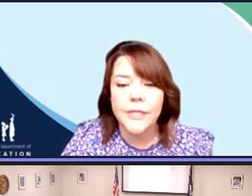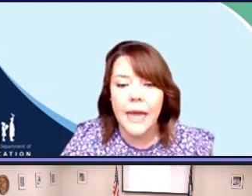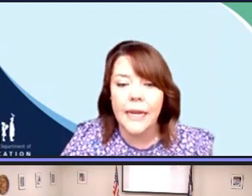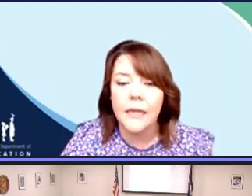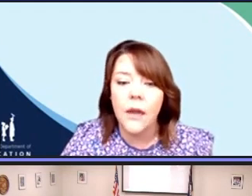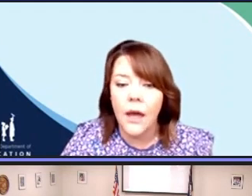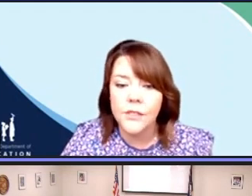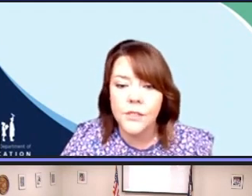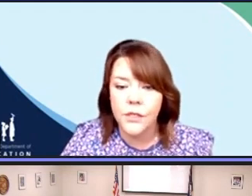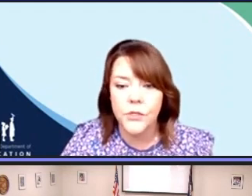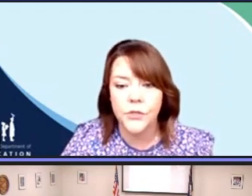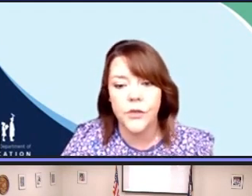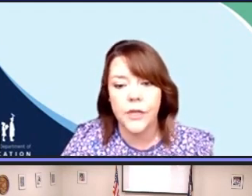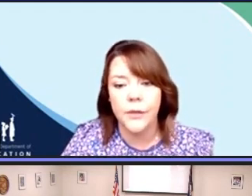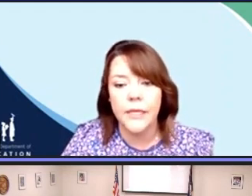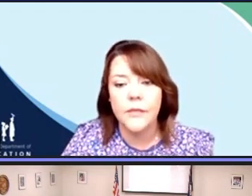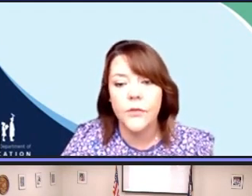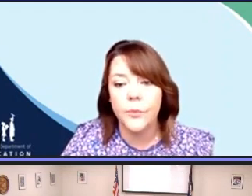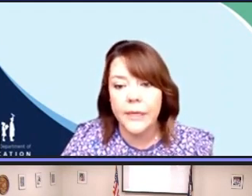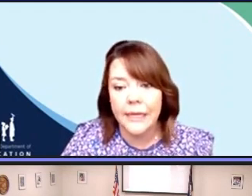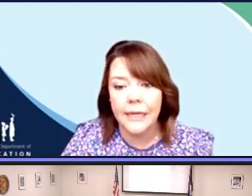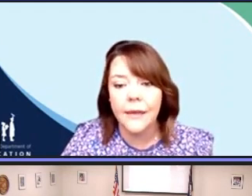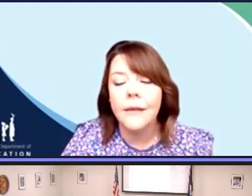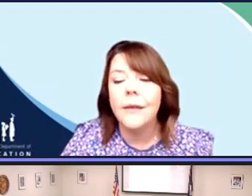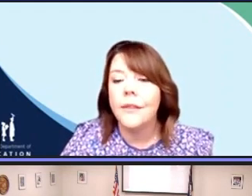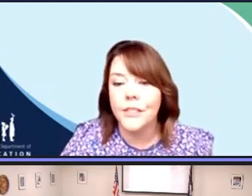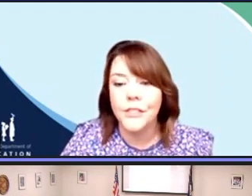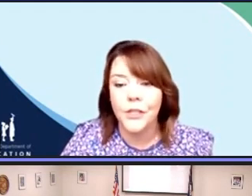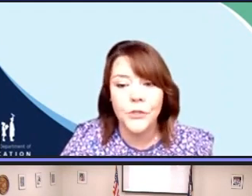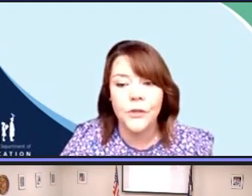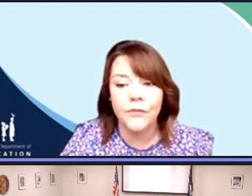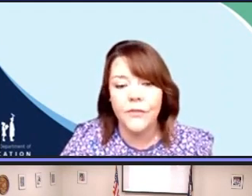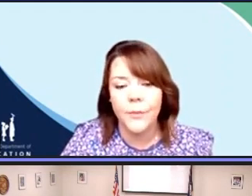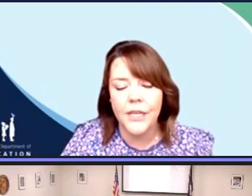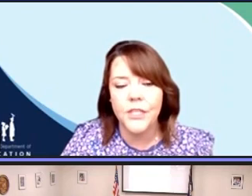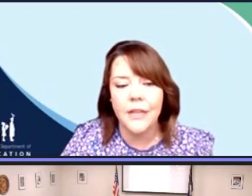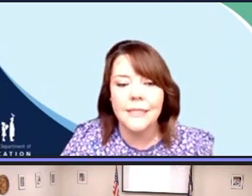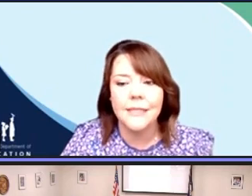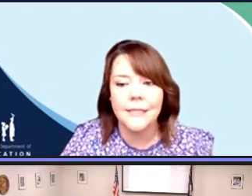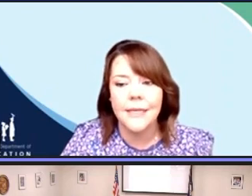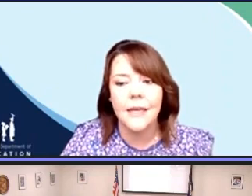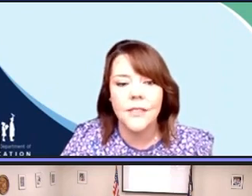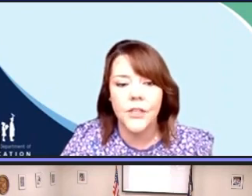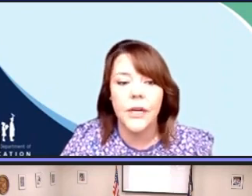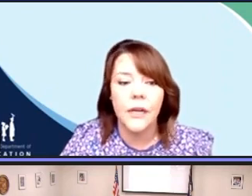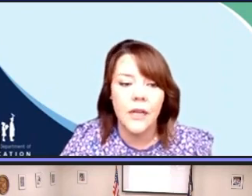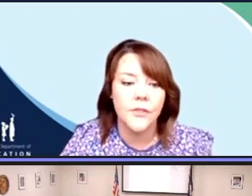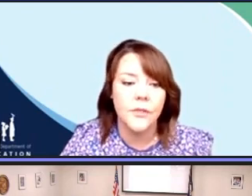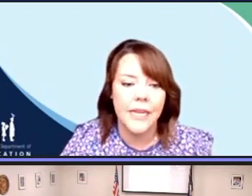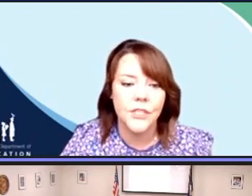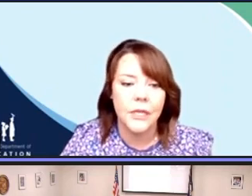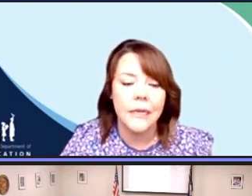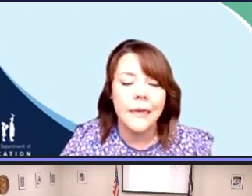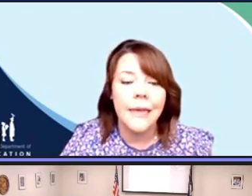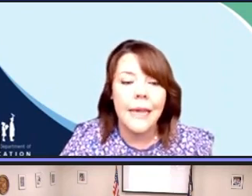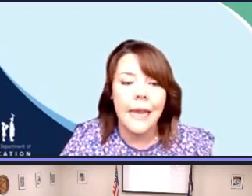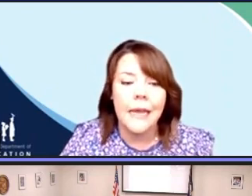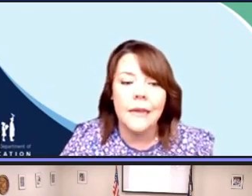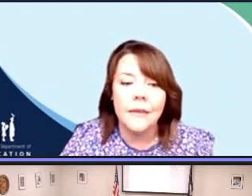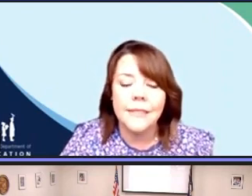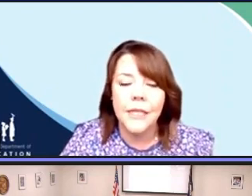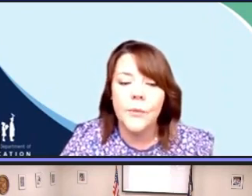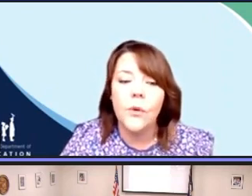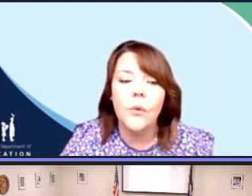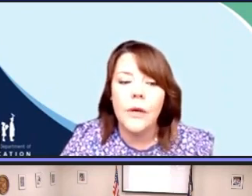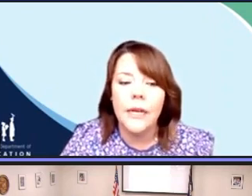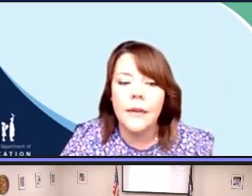required to sign a non-disclosure agreement forbidding the disclosure of information that's discussed during consultation.